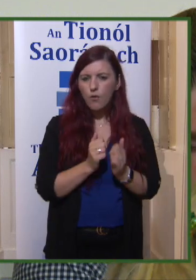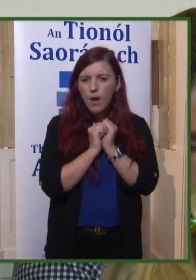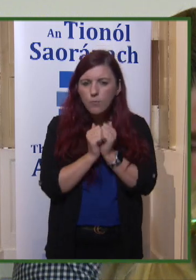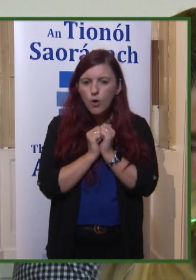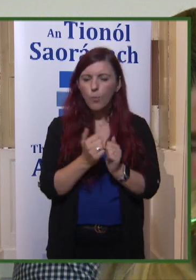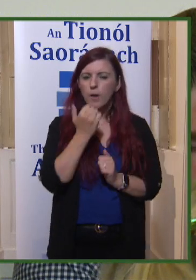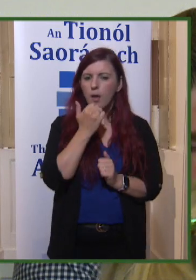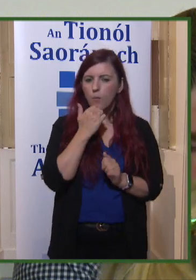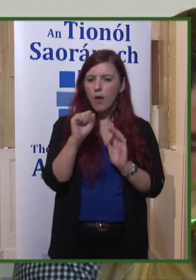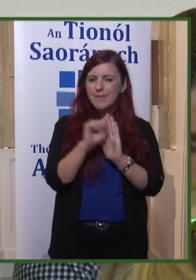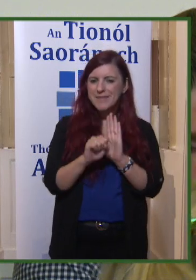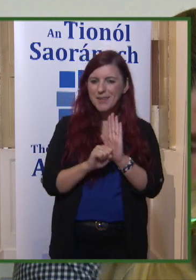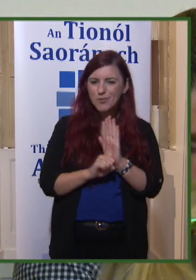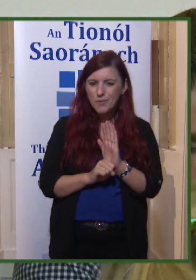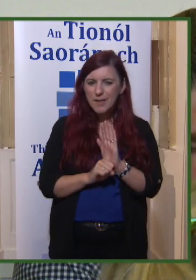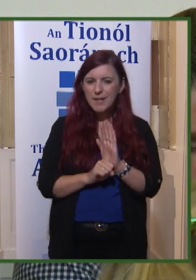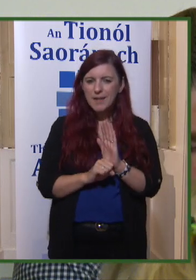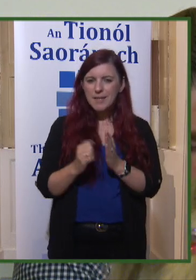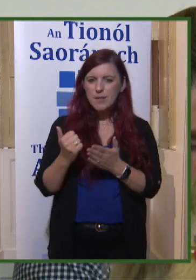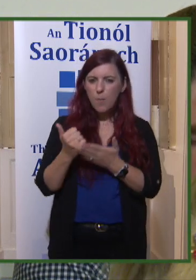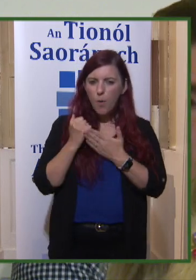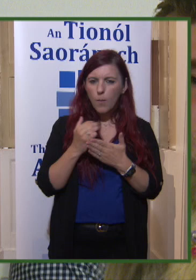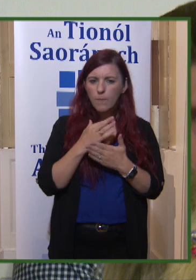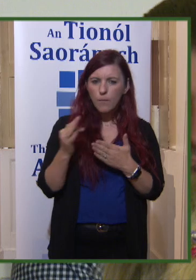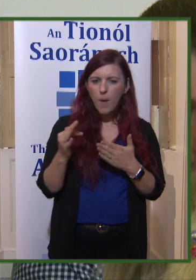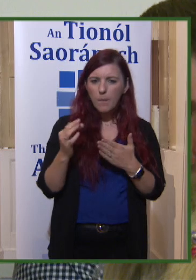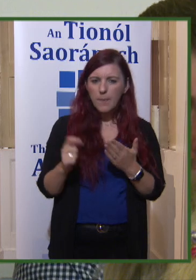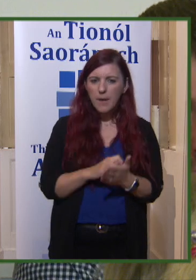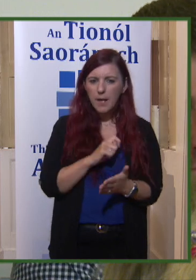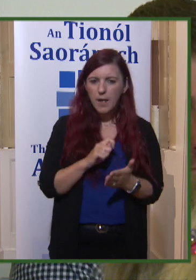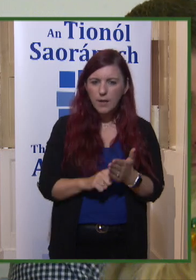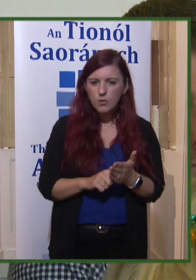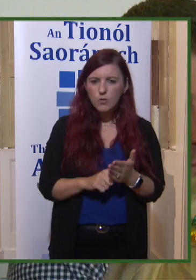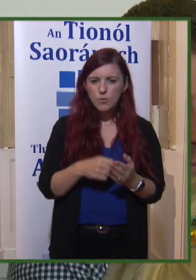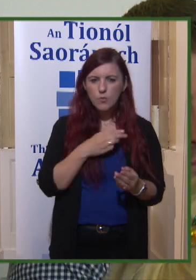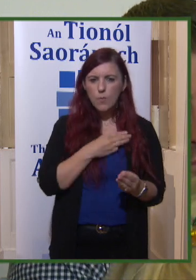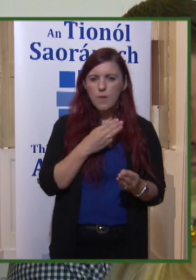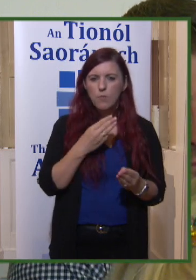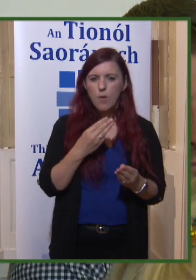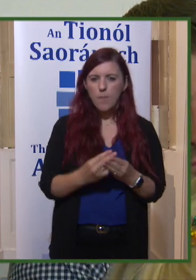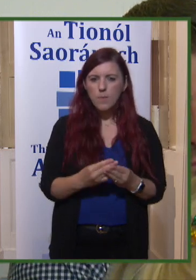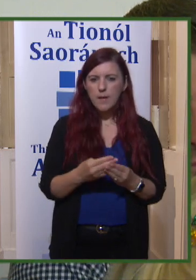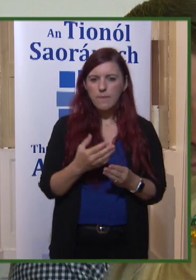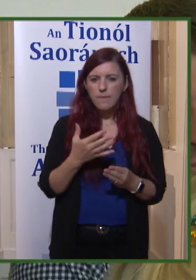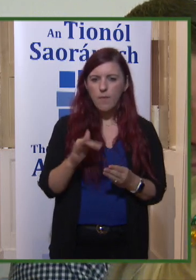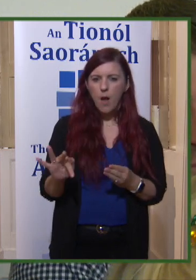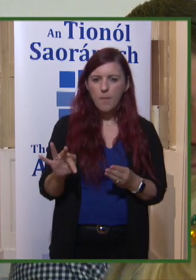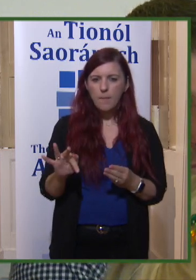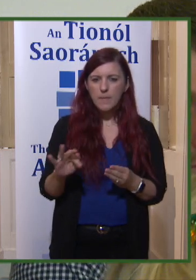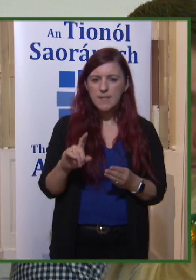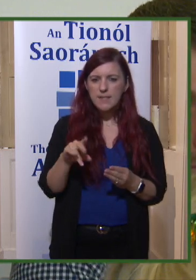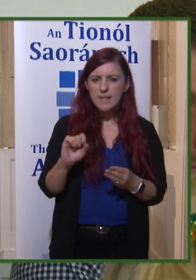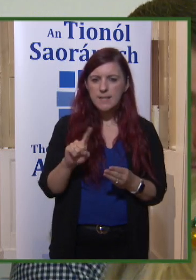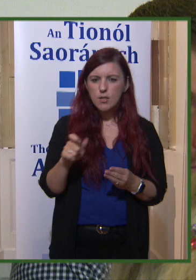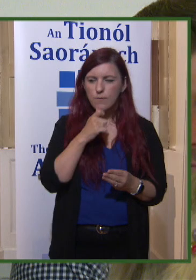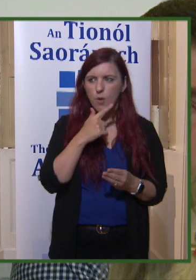of statutory declarations of support from the electorate we were proposing rather than from the citizens of Dublin. Okay.